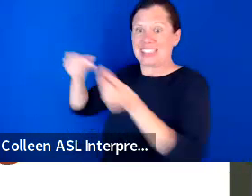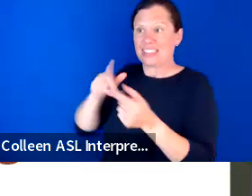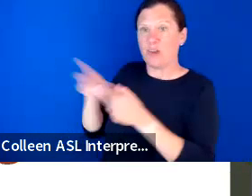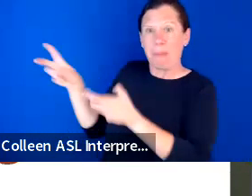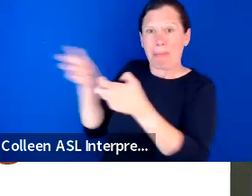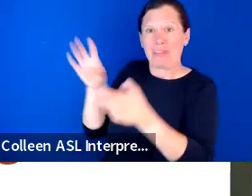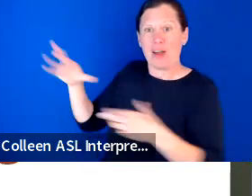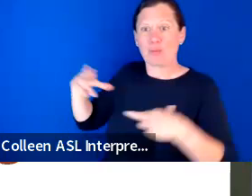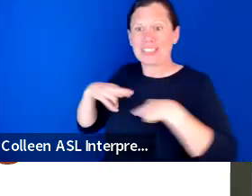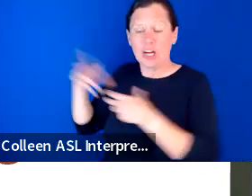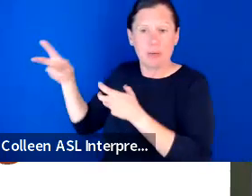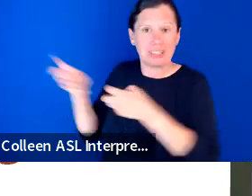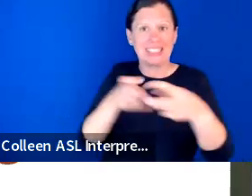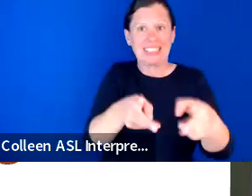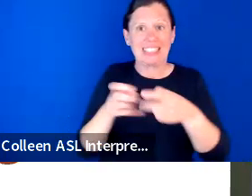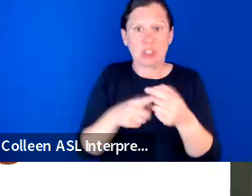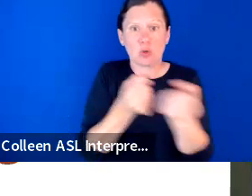care to a loved one.